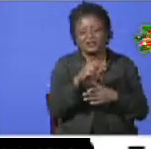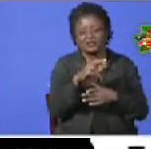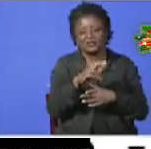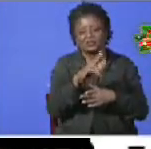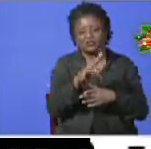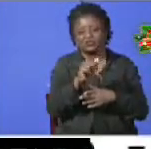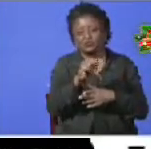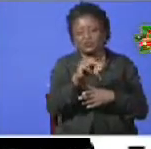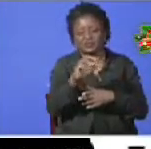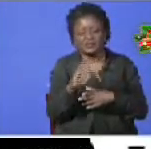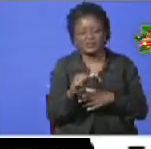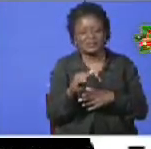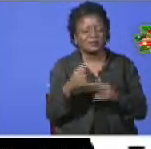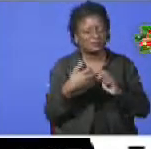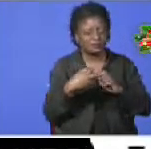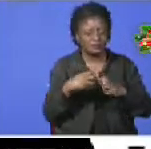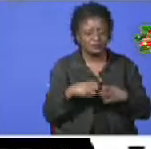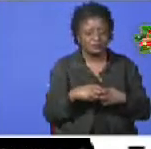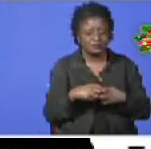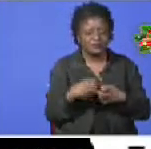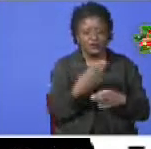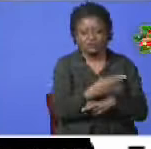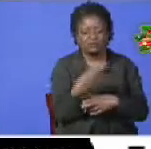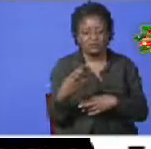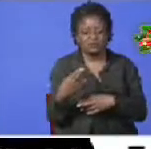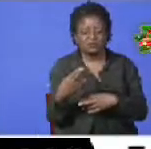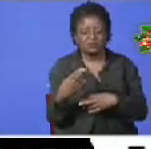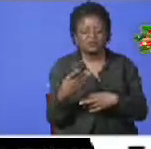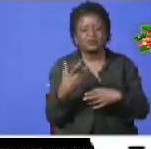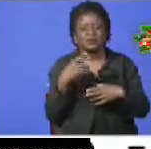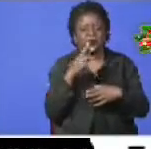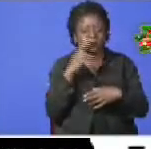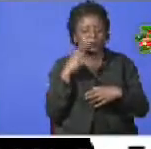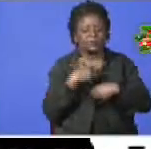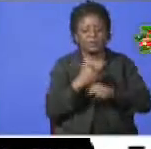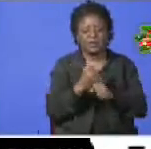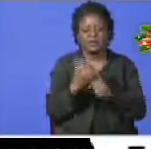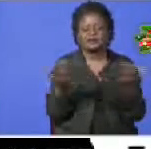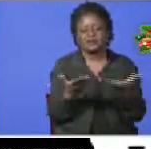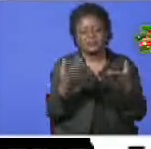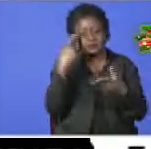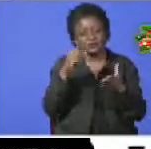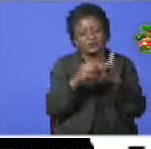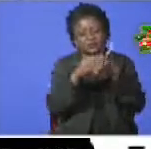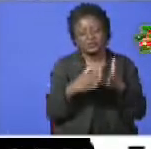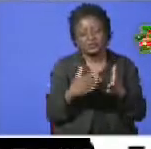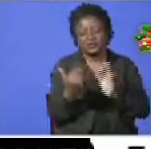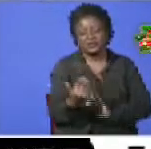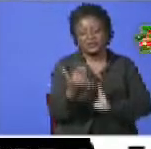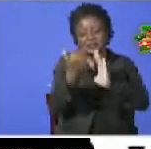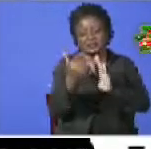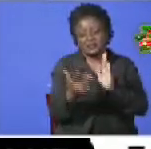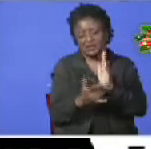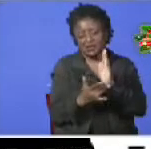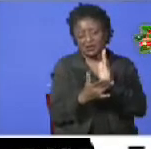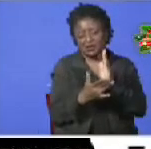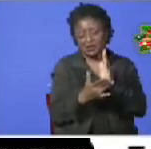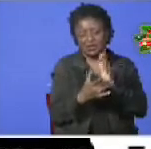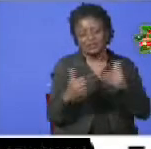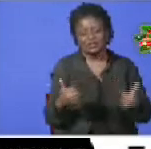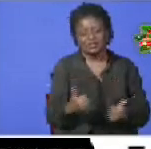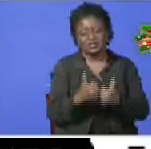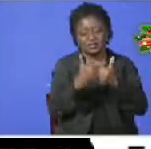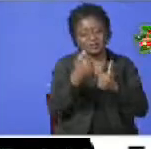come to school. Lloyd says resources have been made available for students faced with technological challenges believed to be at the crux